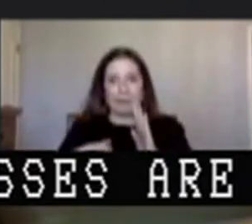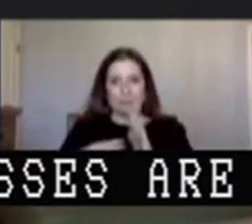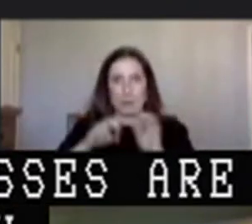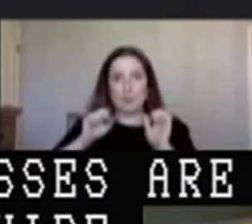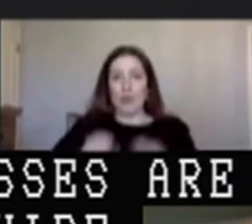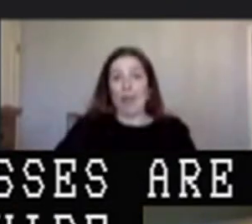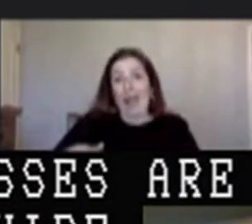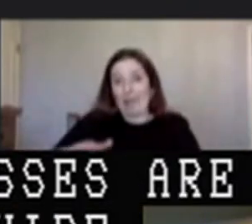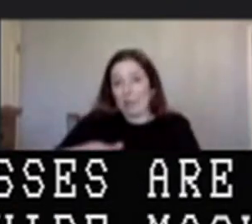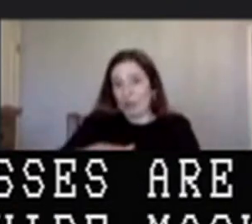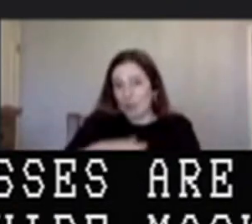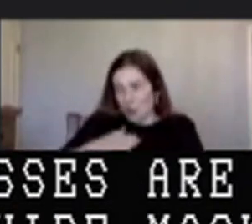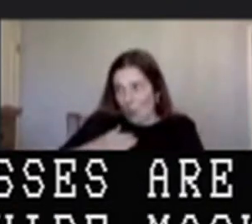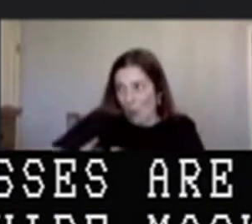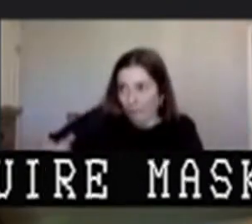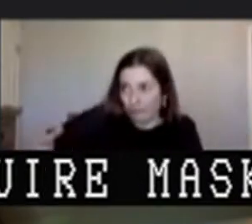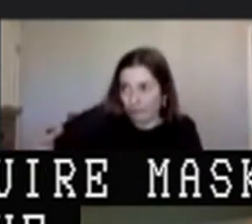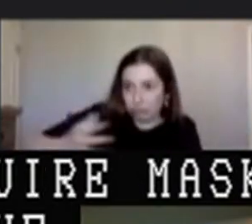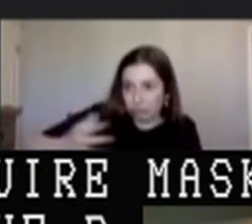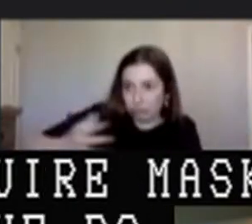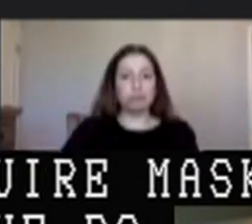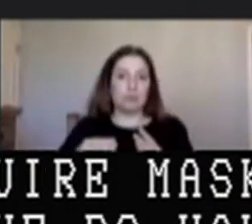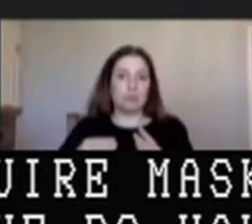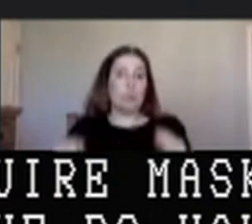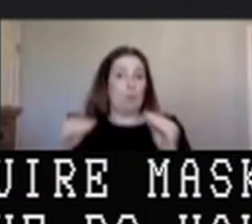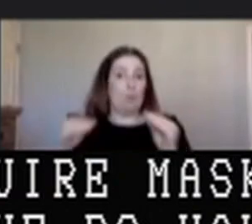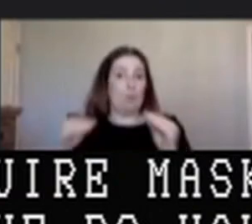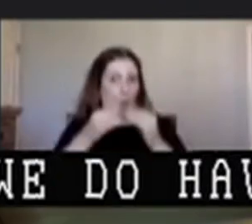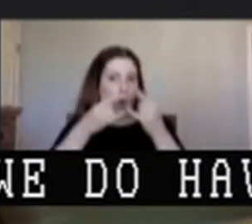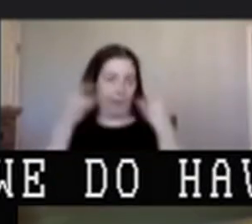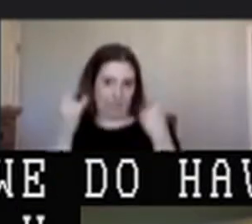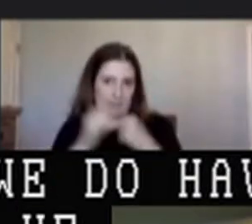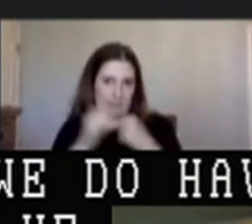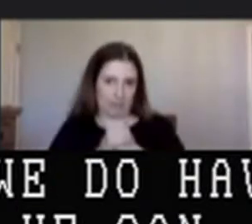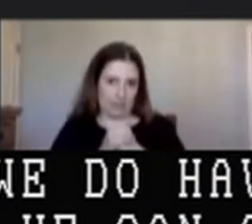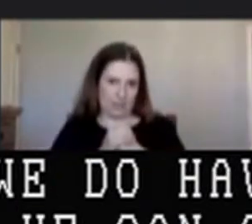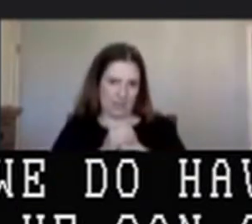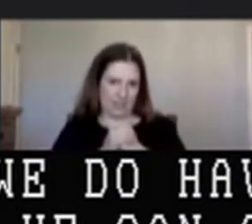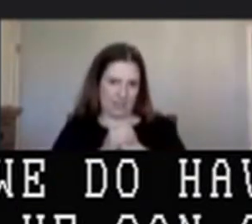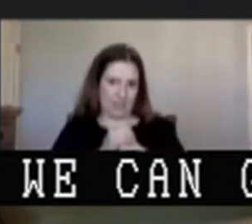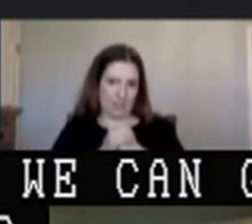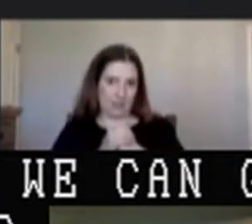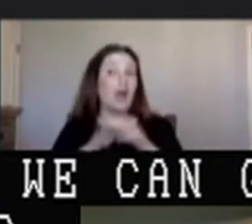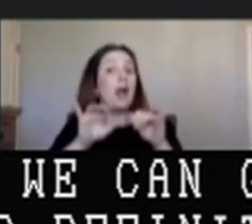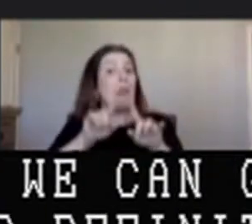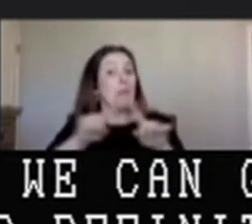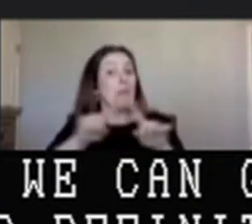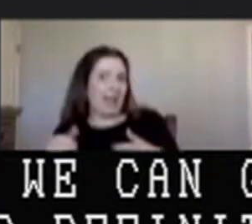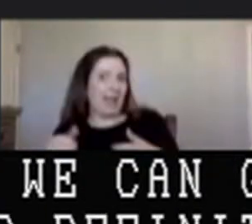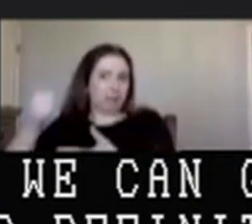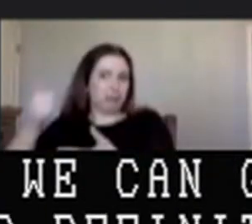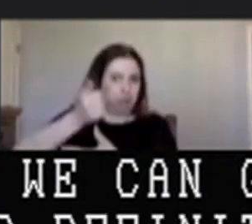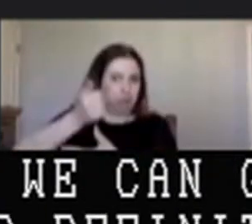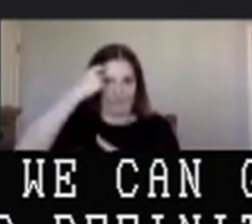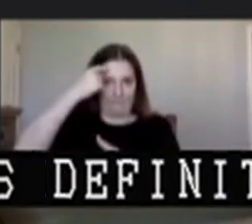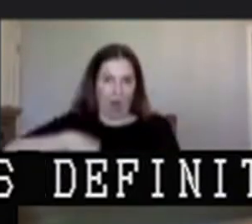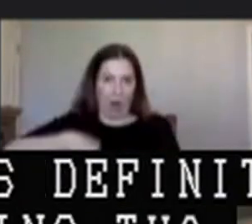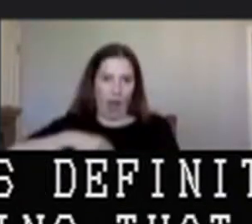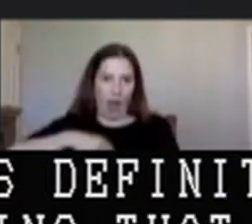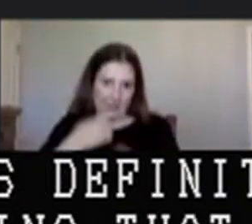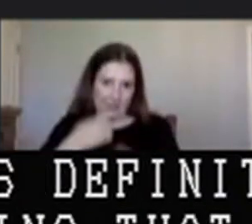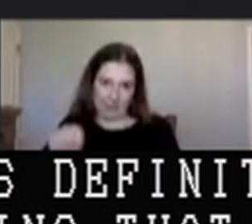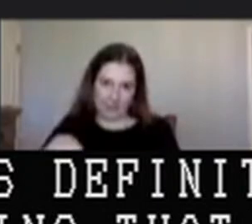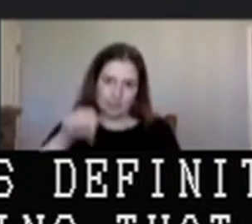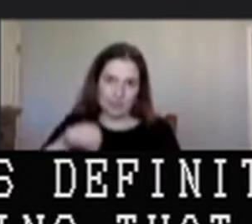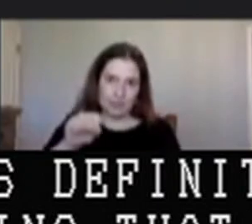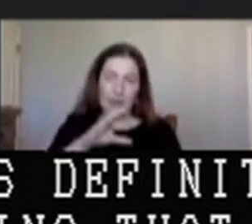have them. We do have a few weeks to see if we can get any. But that is definitely a priority. It's something that we've prioritized within our cabinet,